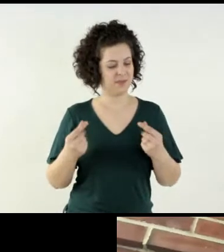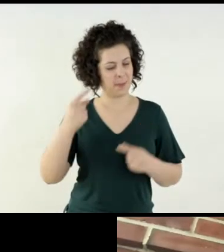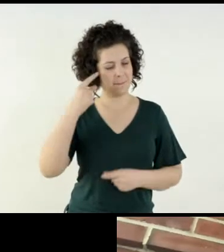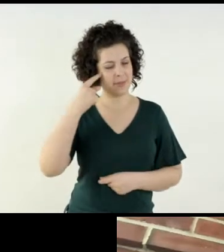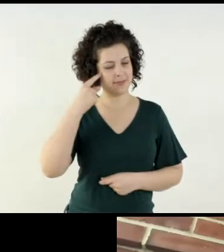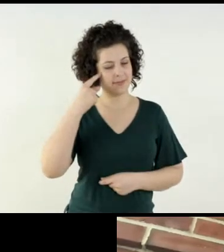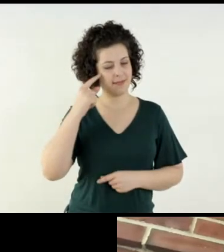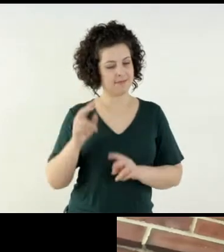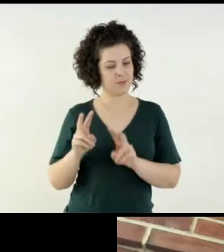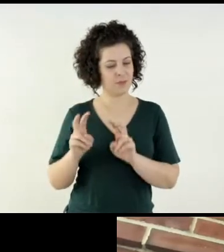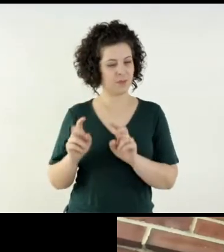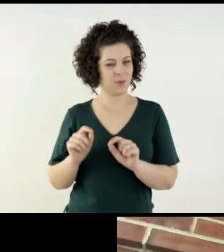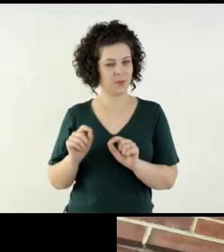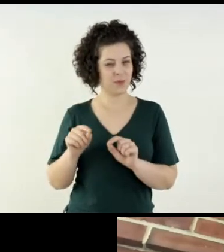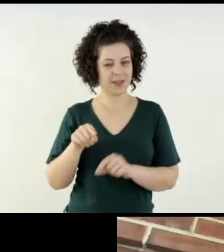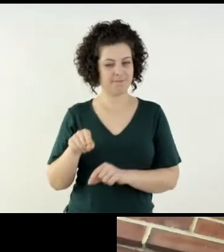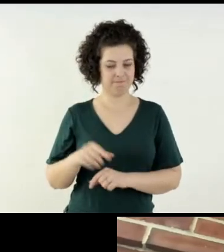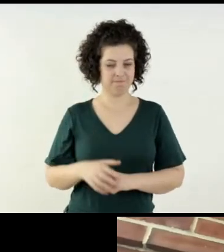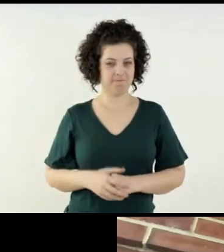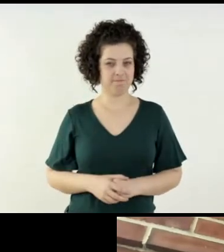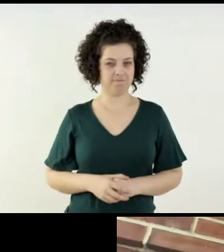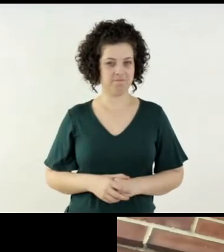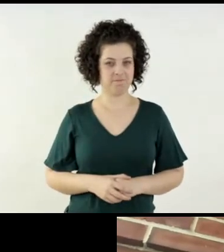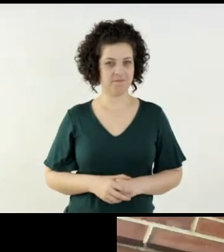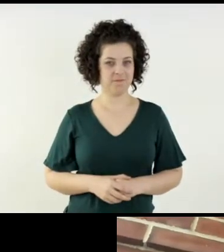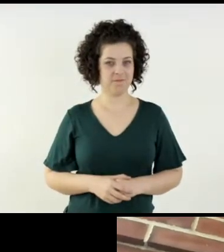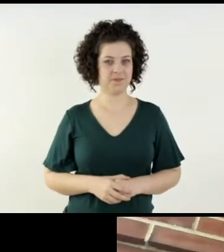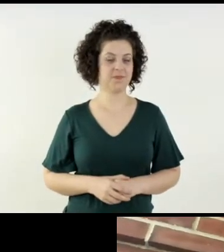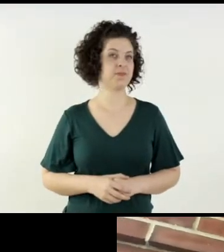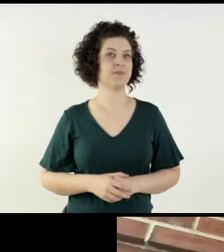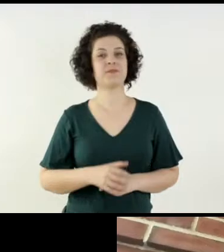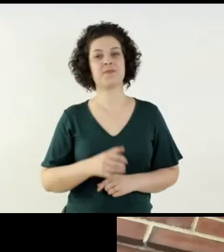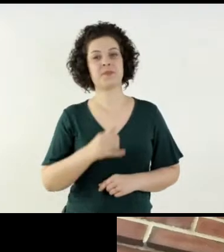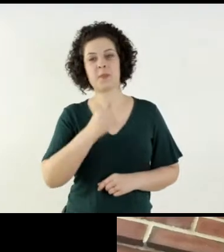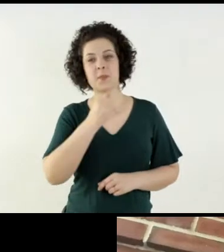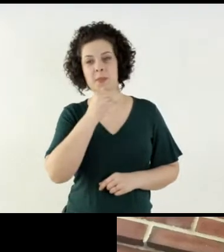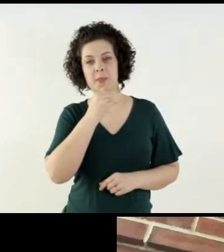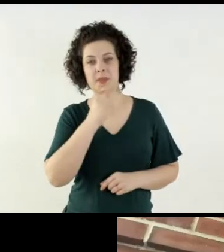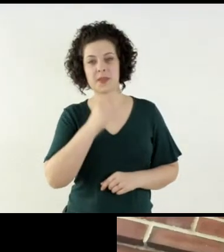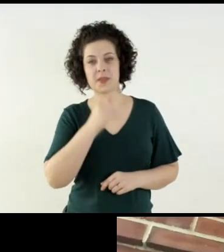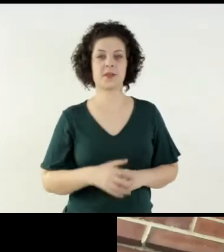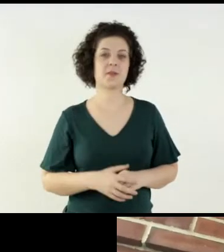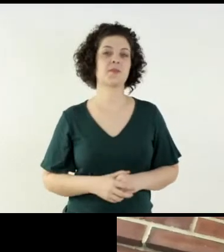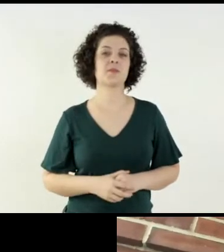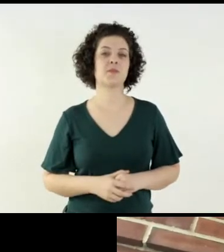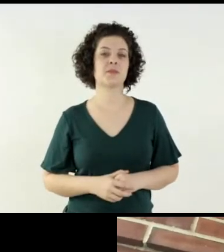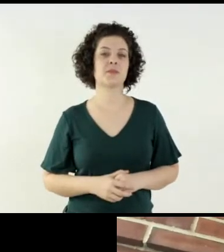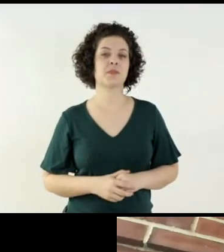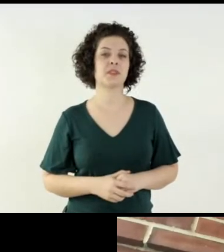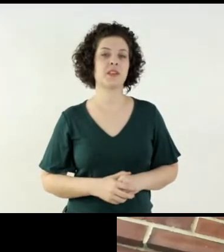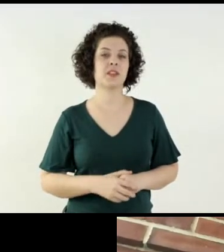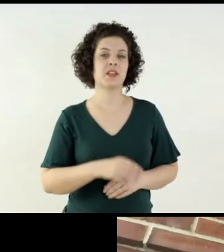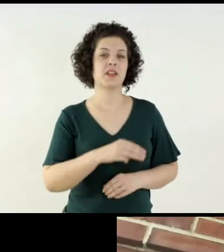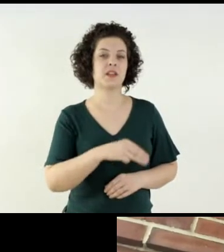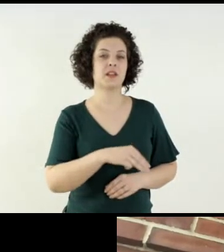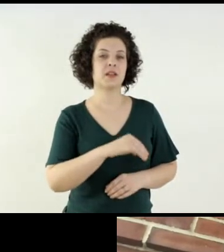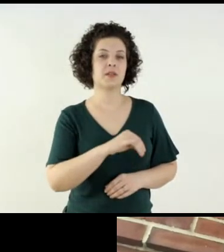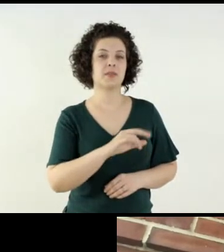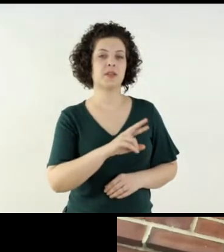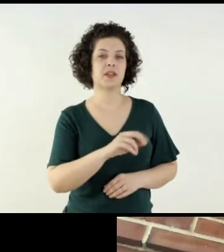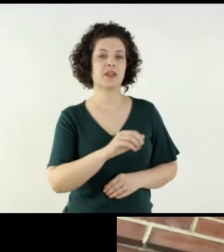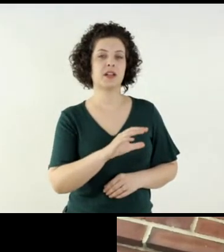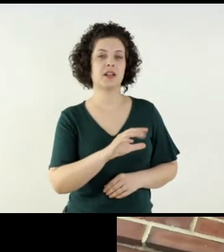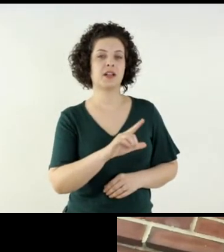Like Kasia Silverman, for instance, in The Miracle of Analogy, she she speaks about how every